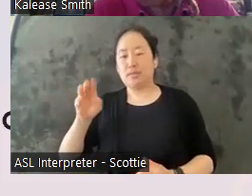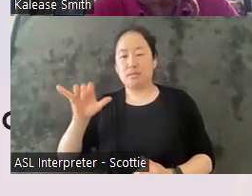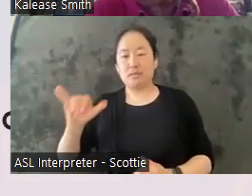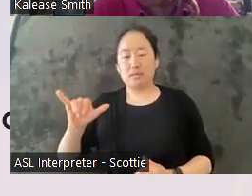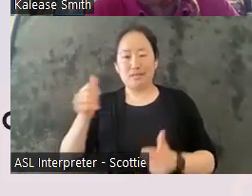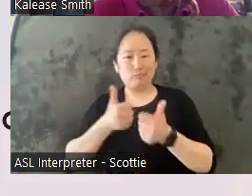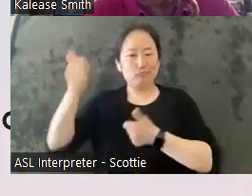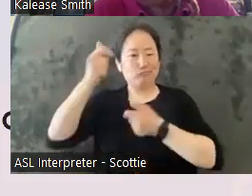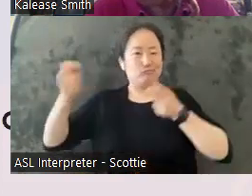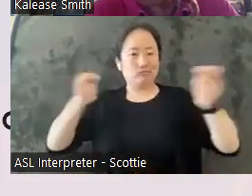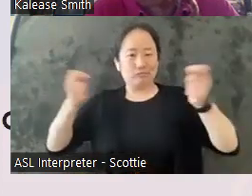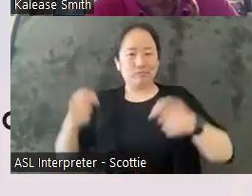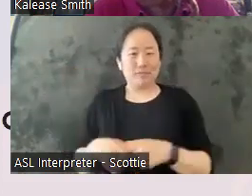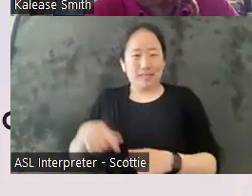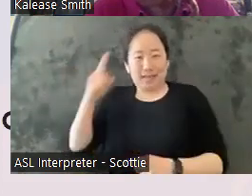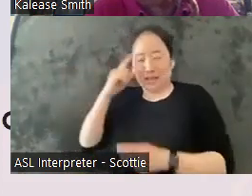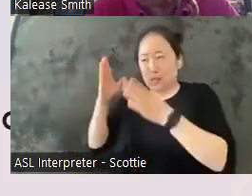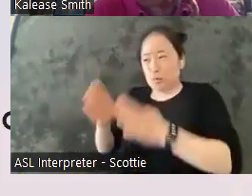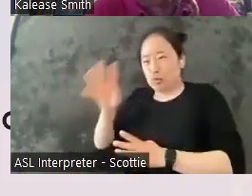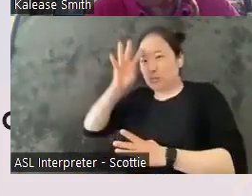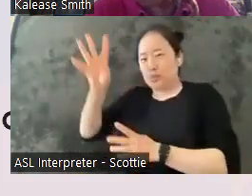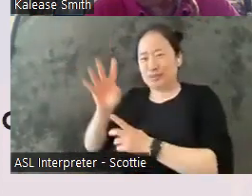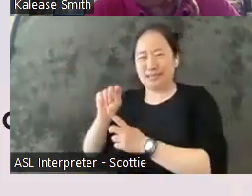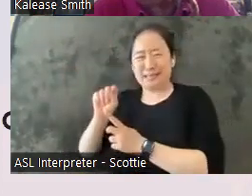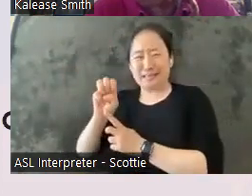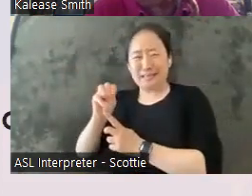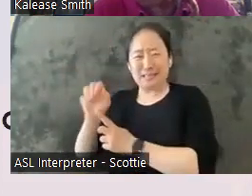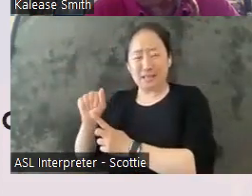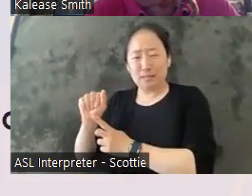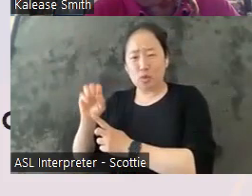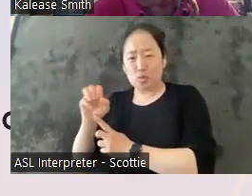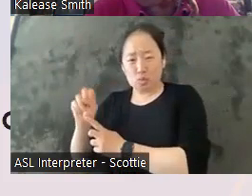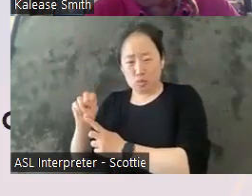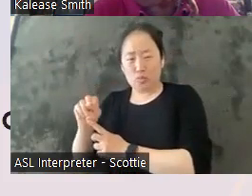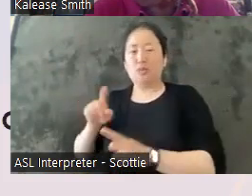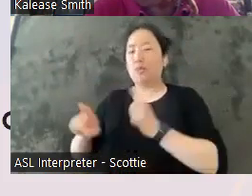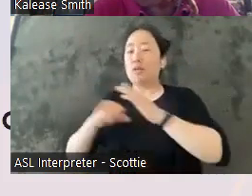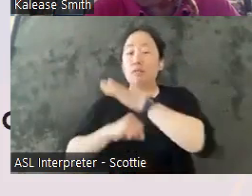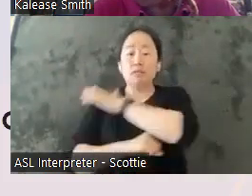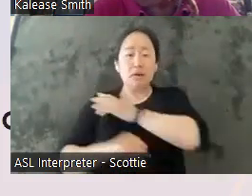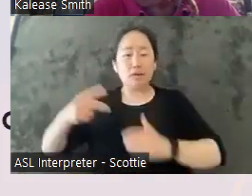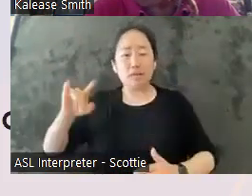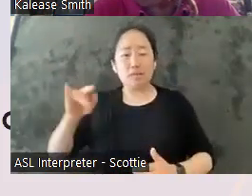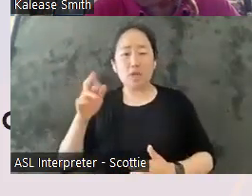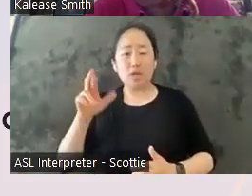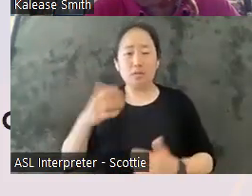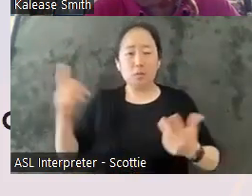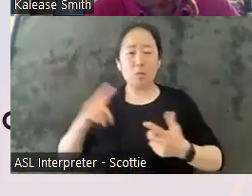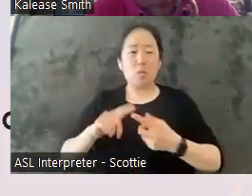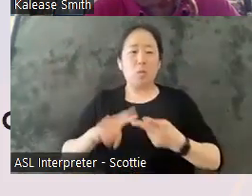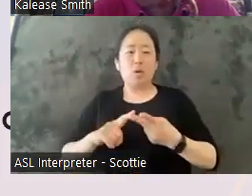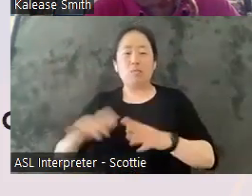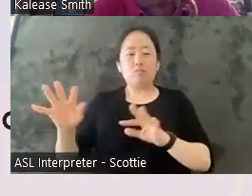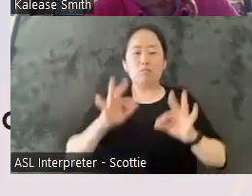that idea. But some of those pillars of white supremacy can be perfectionism, a sense of